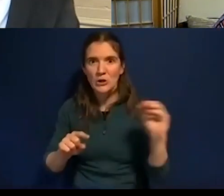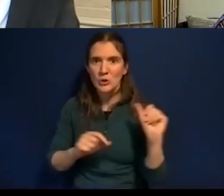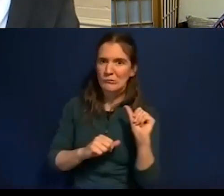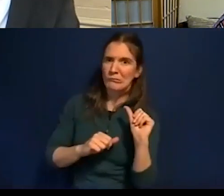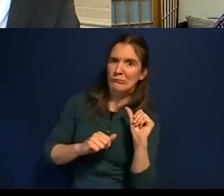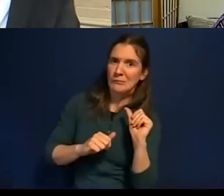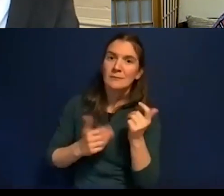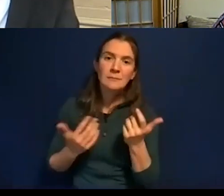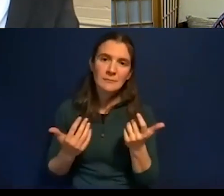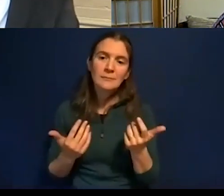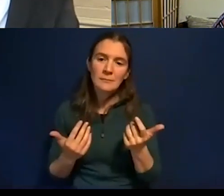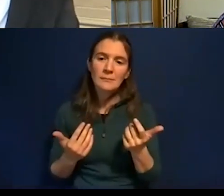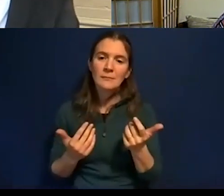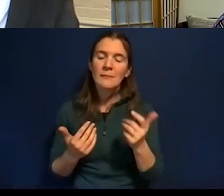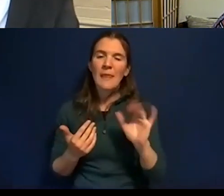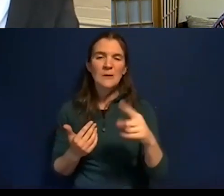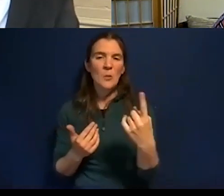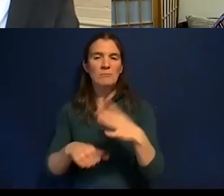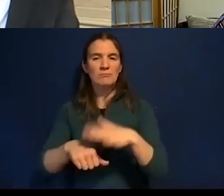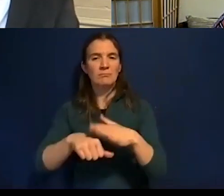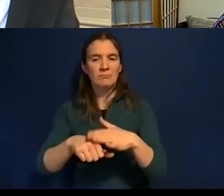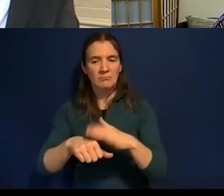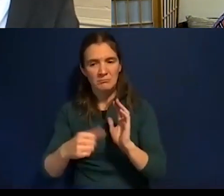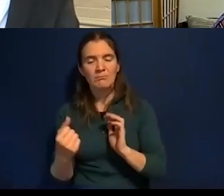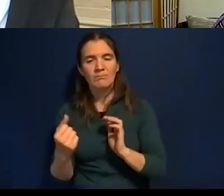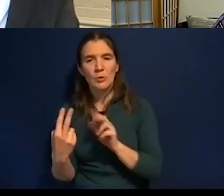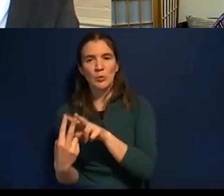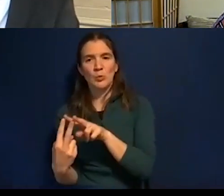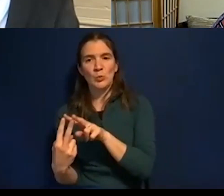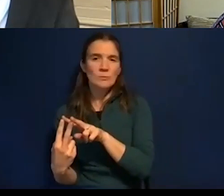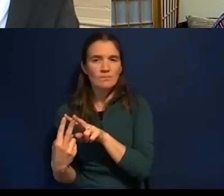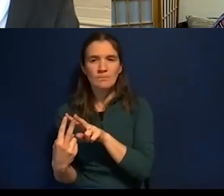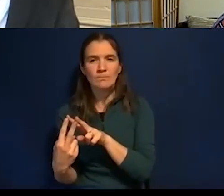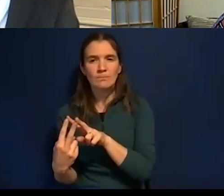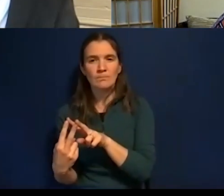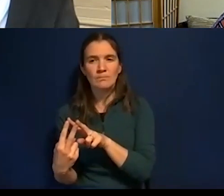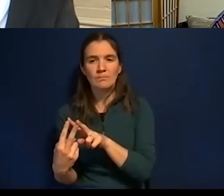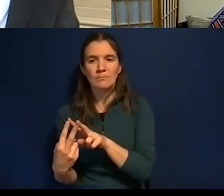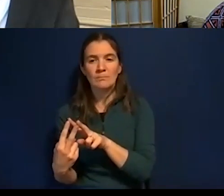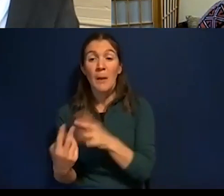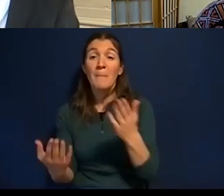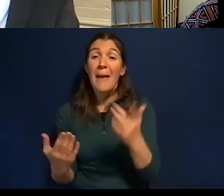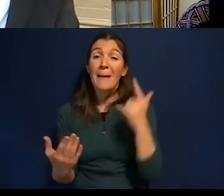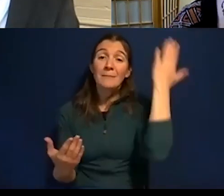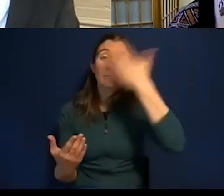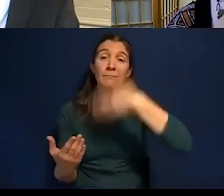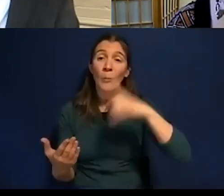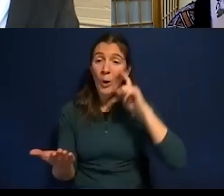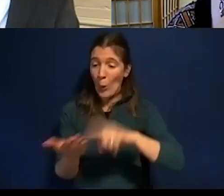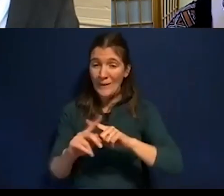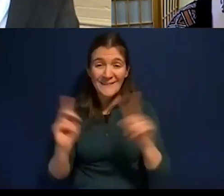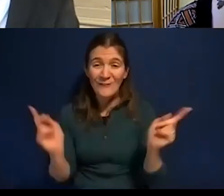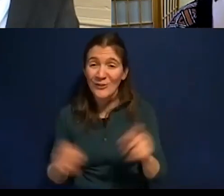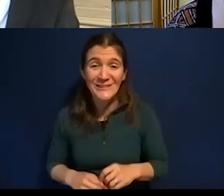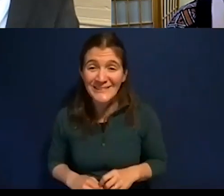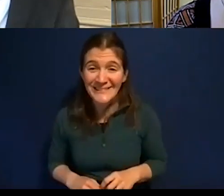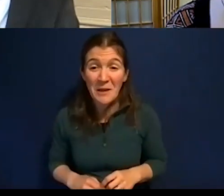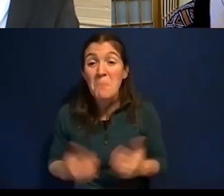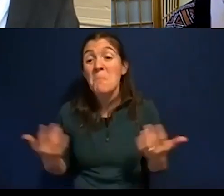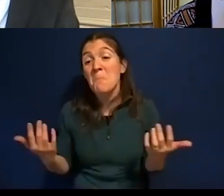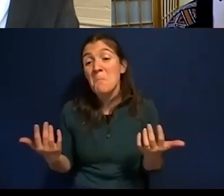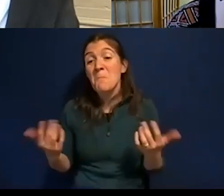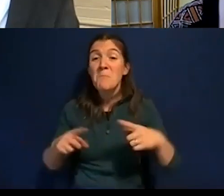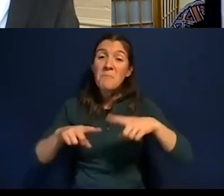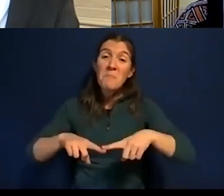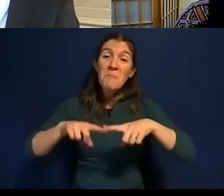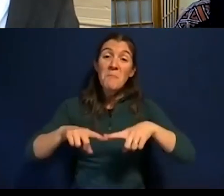that's the only nuance that I would, and you may not even know the difference if you see it compared to when